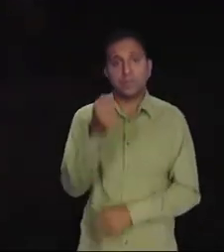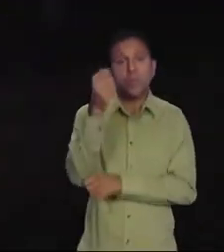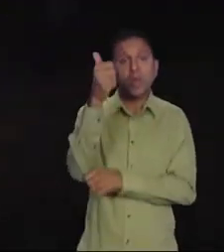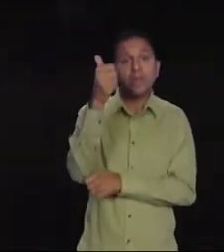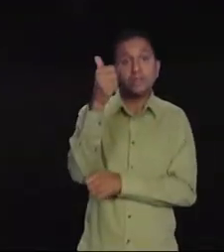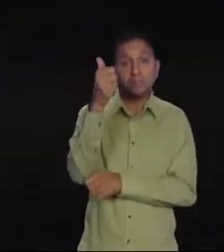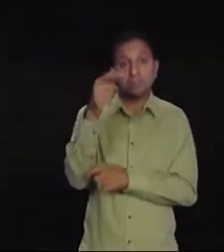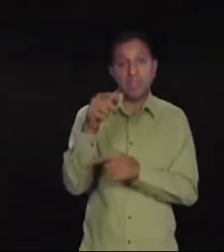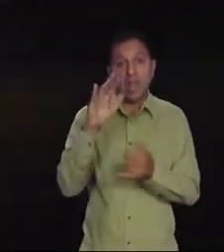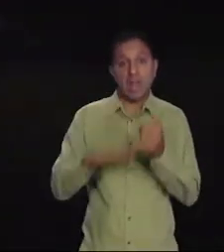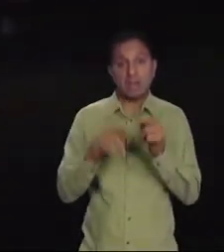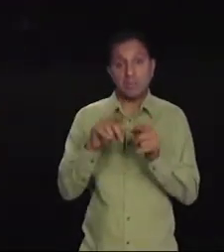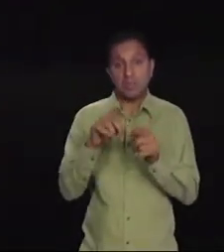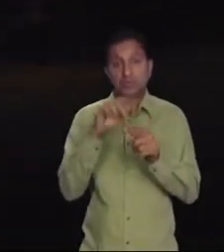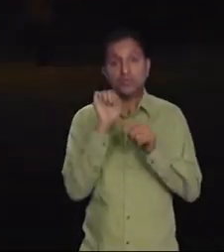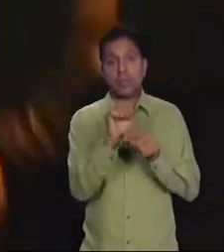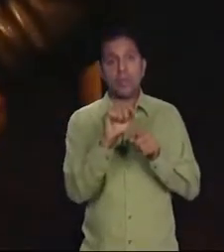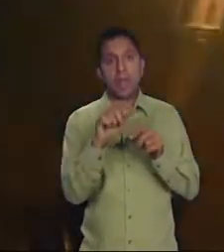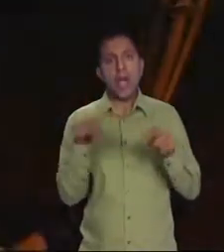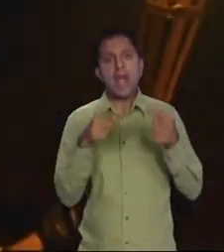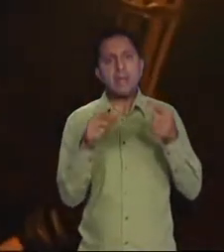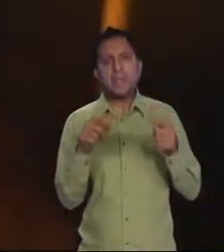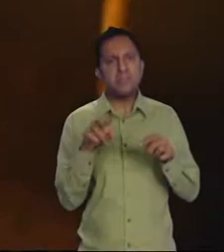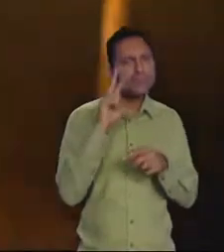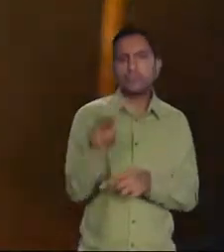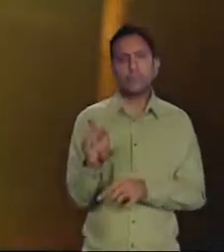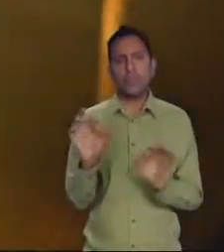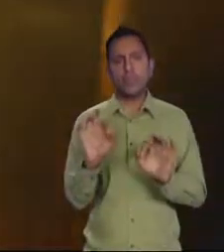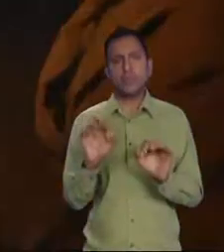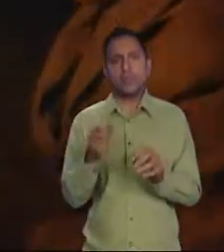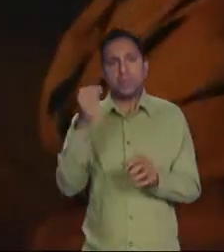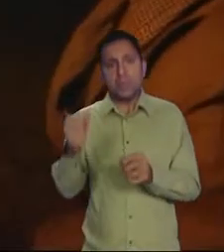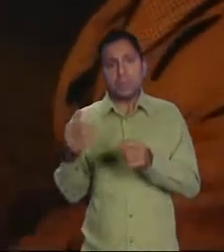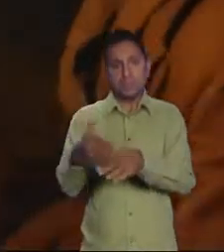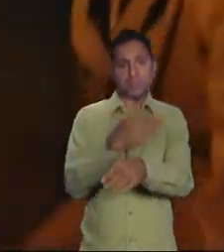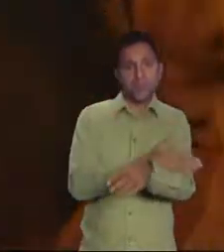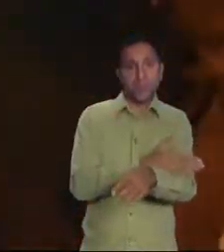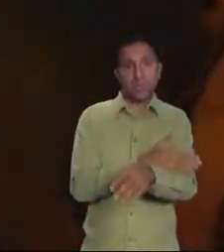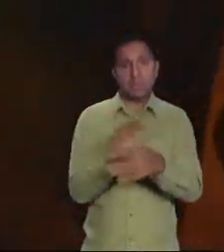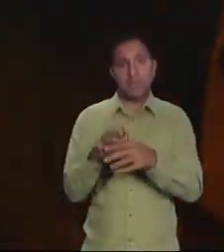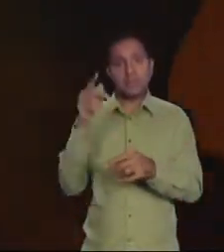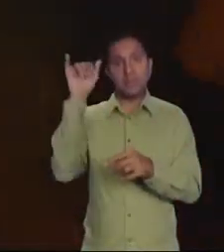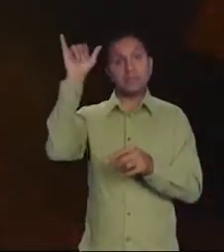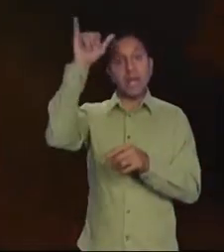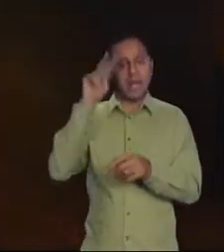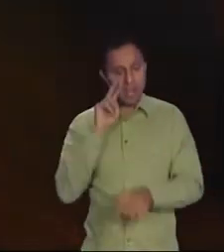enemy attention, and placed in a pre-arranged formation to allow easy identification from the